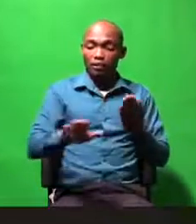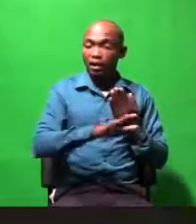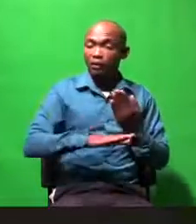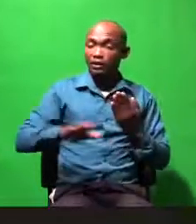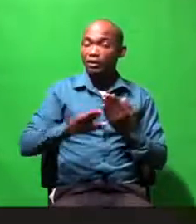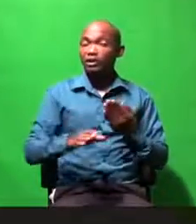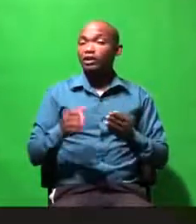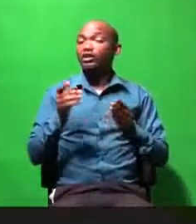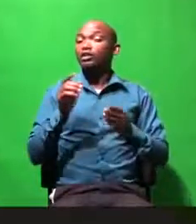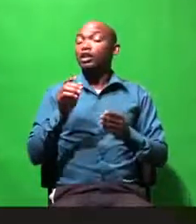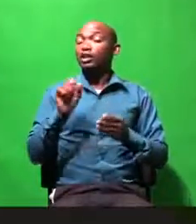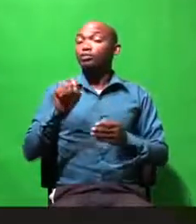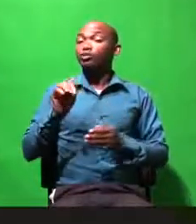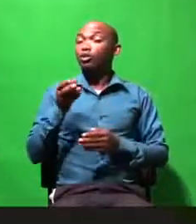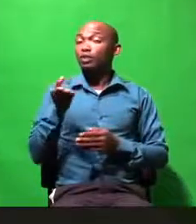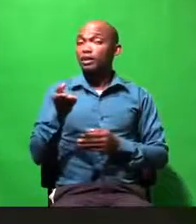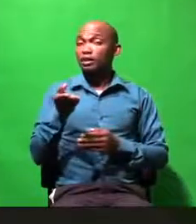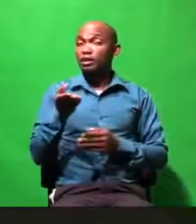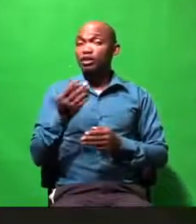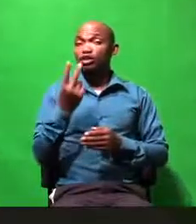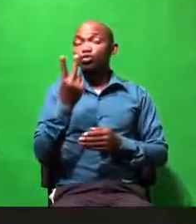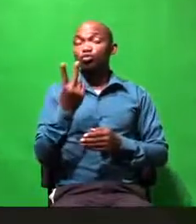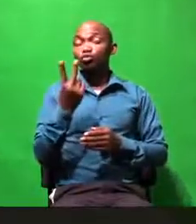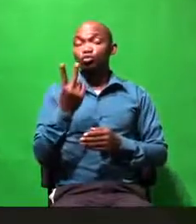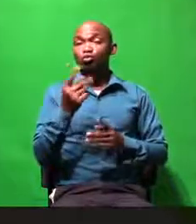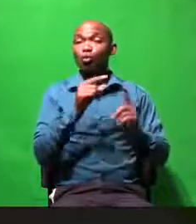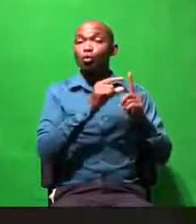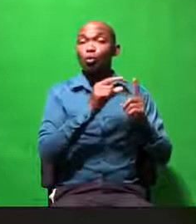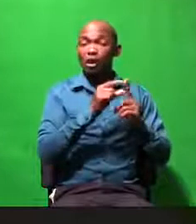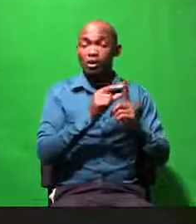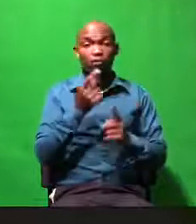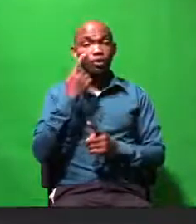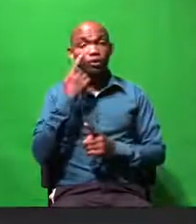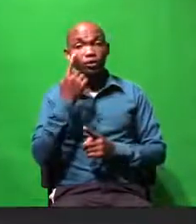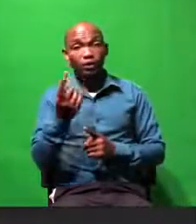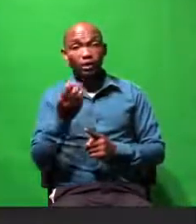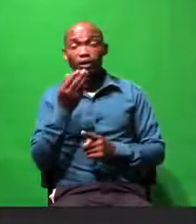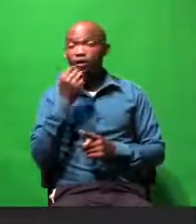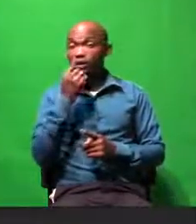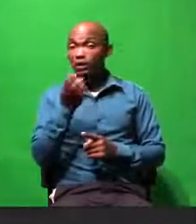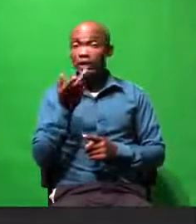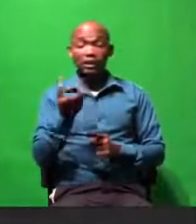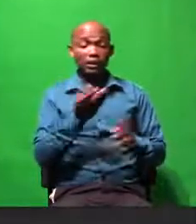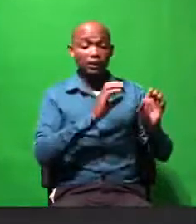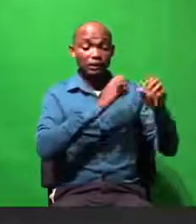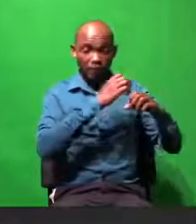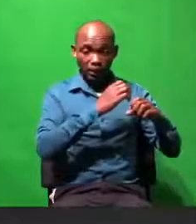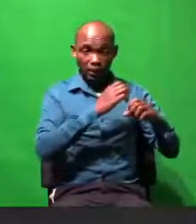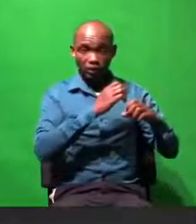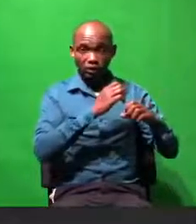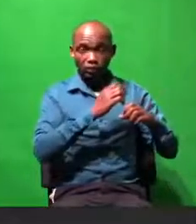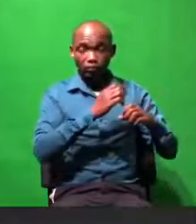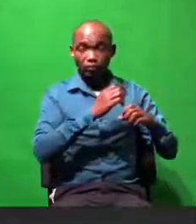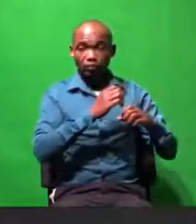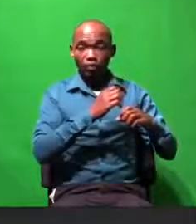So these 2 terms, when we look, we can say this is a science. This means it's a knowledge which